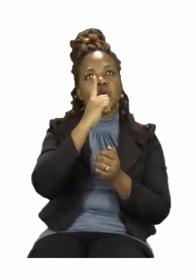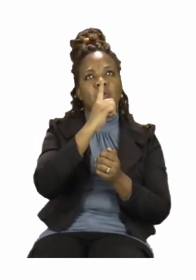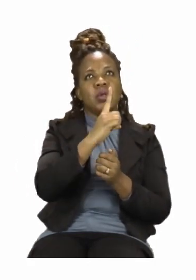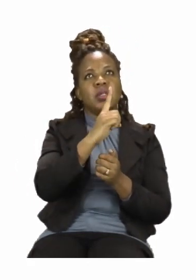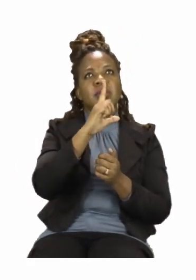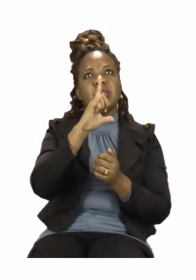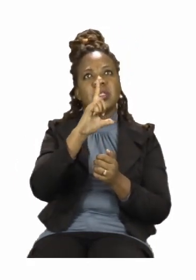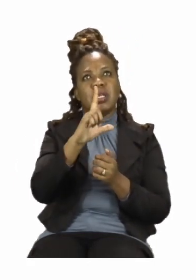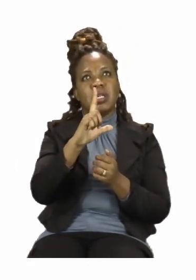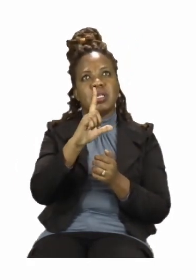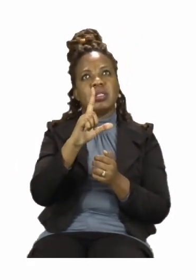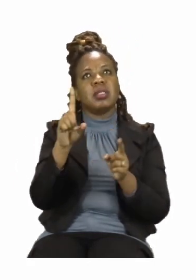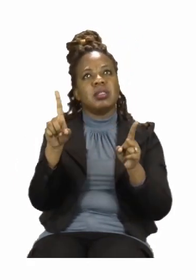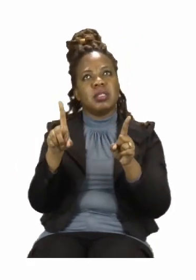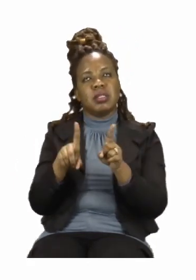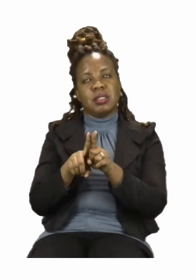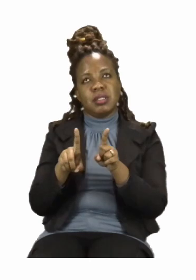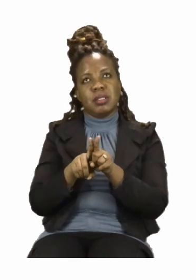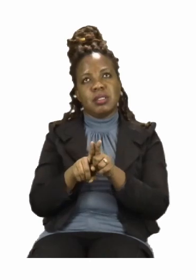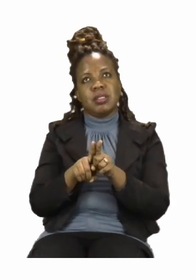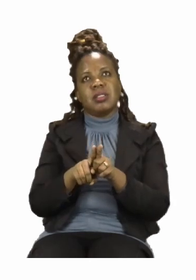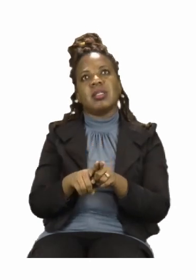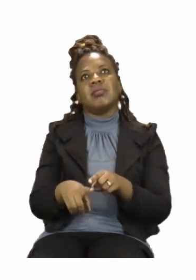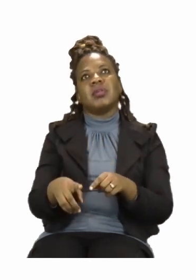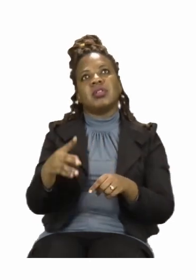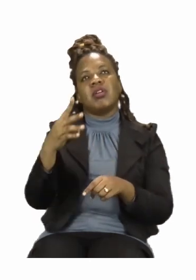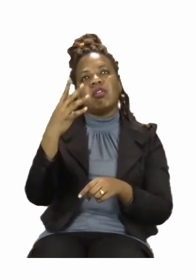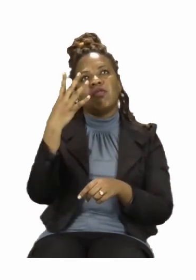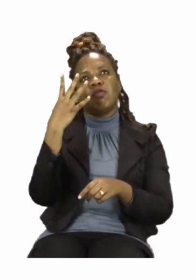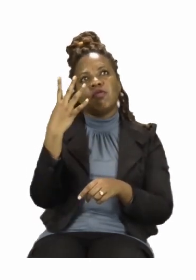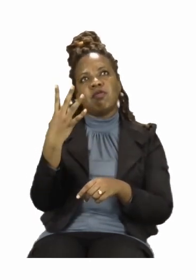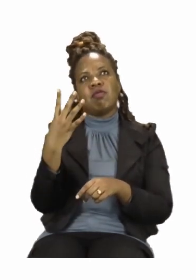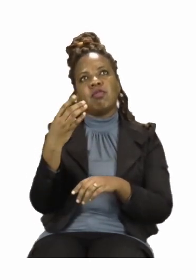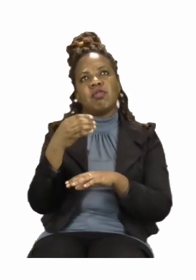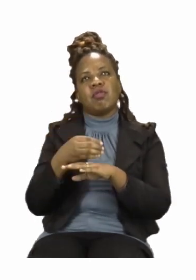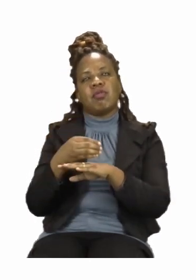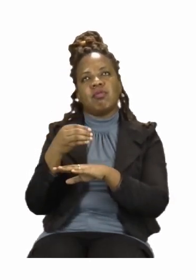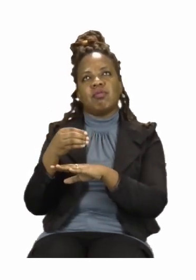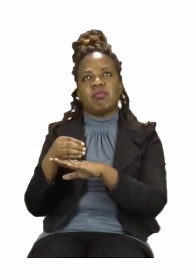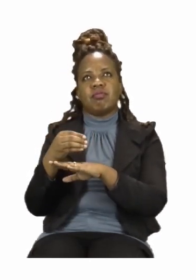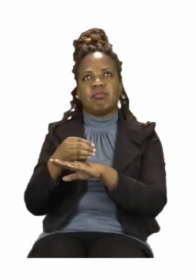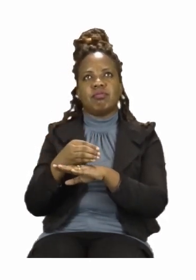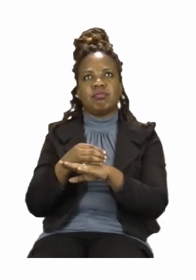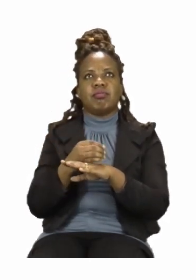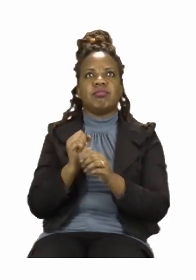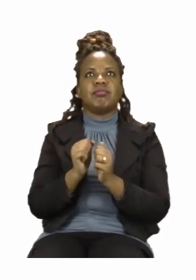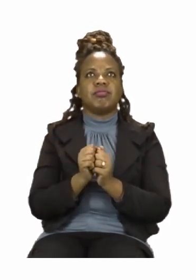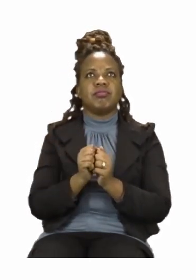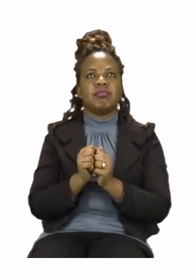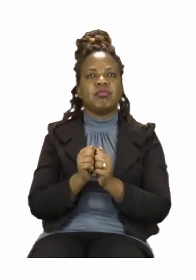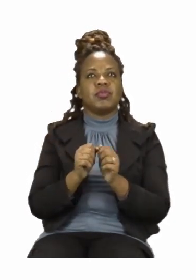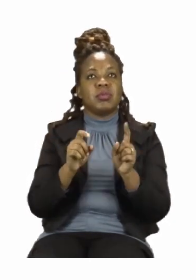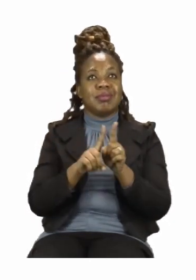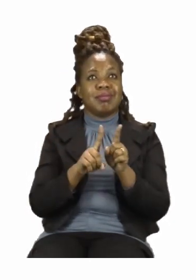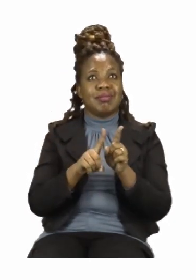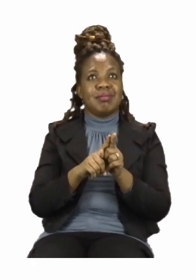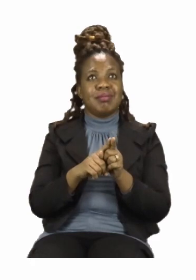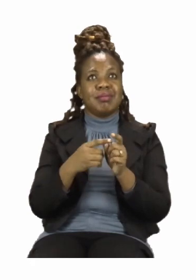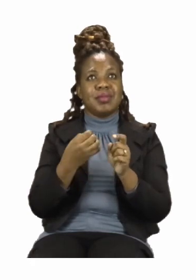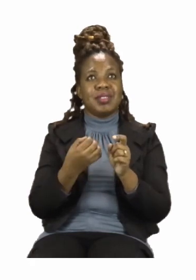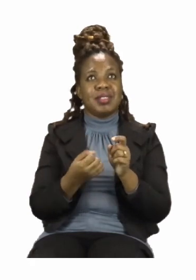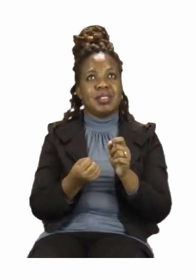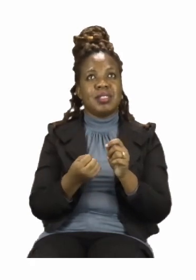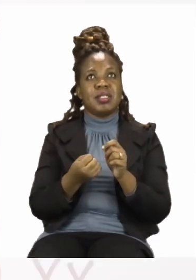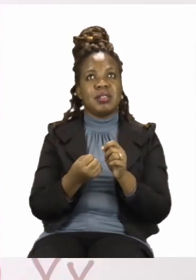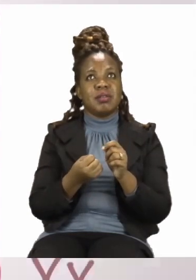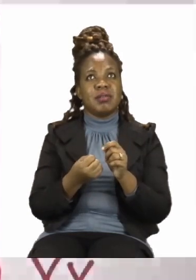the amount that I am holding in my hand. So if I say 1 liter,